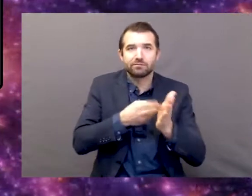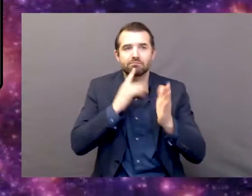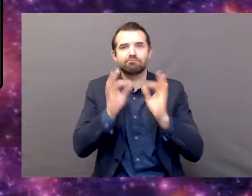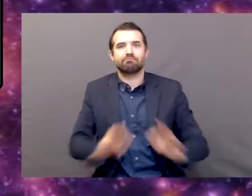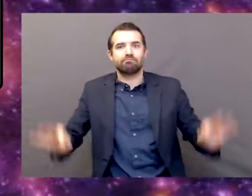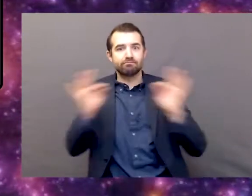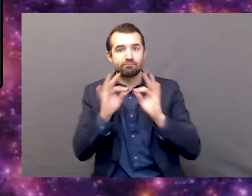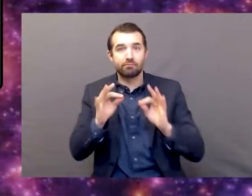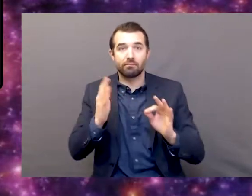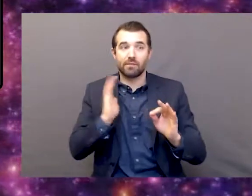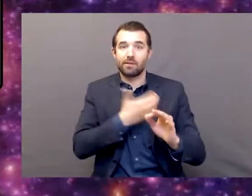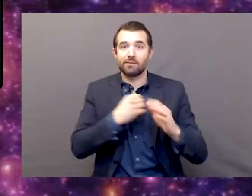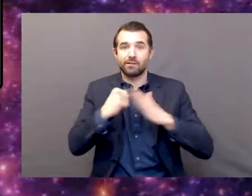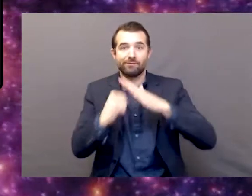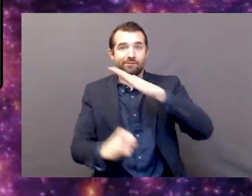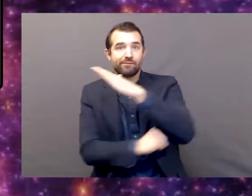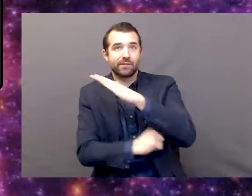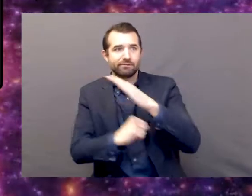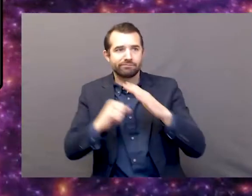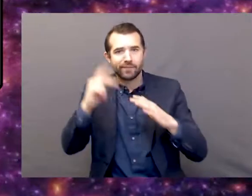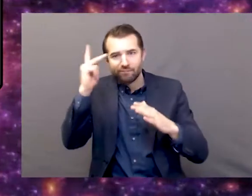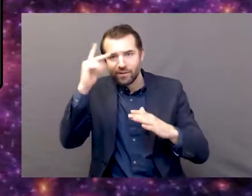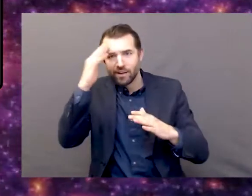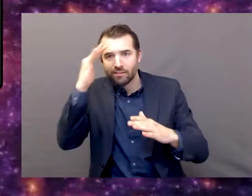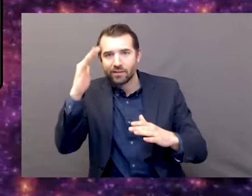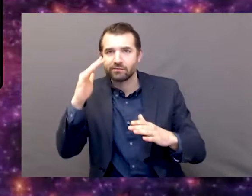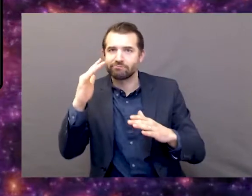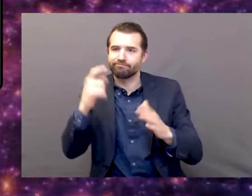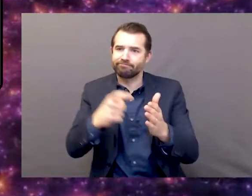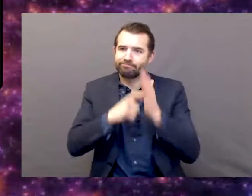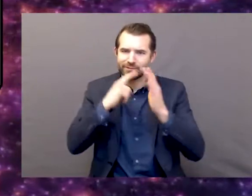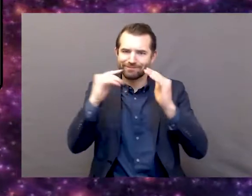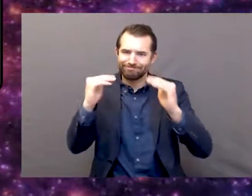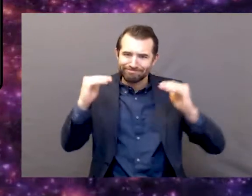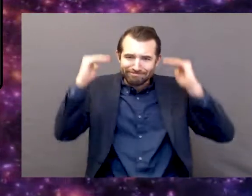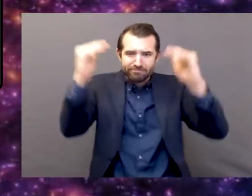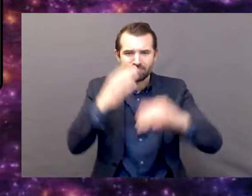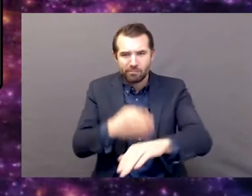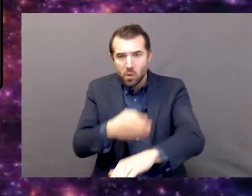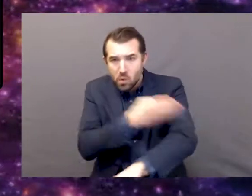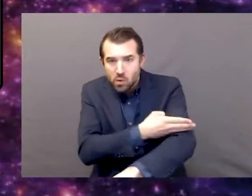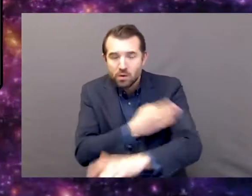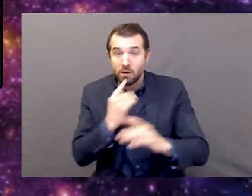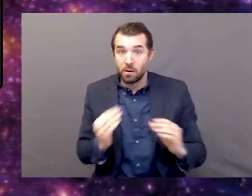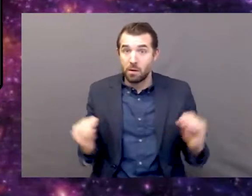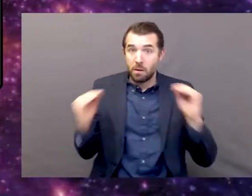we uphold our founding principles and advance James Smithson's mandate to increase and diffuse